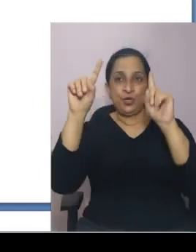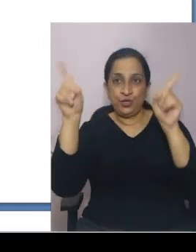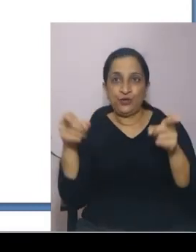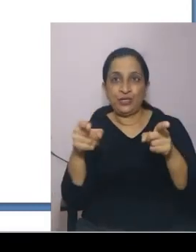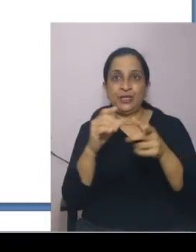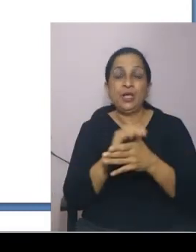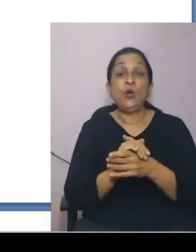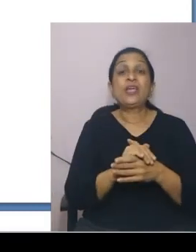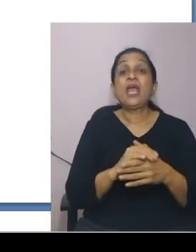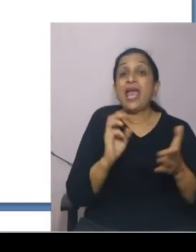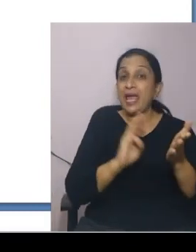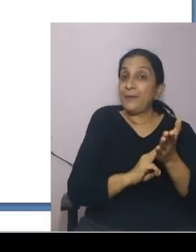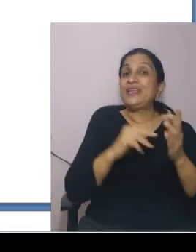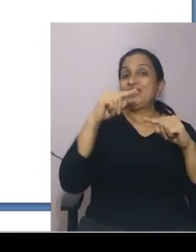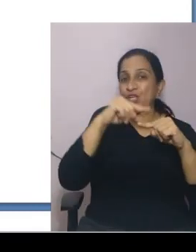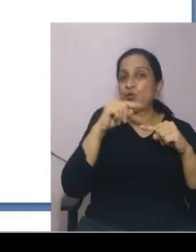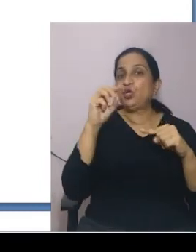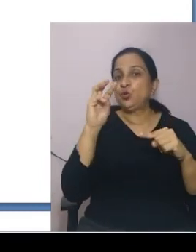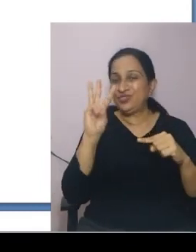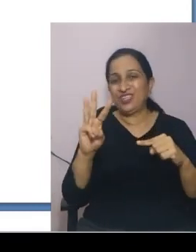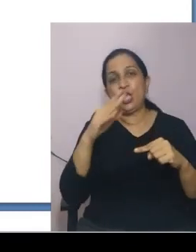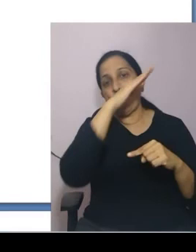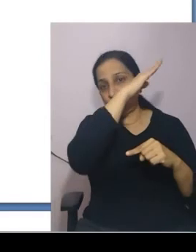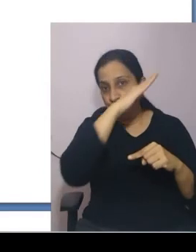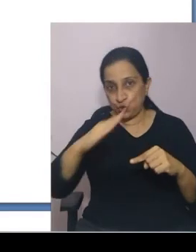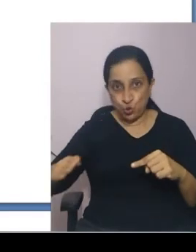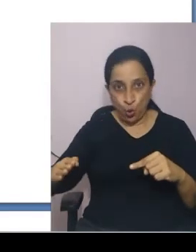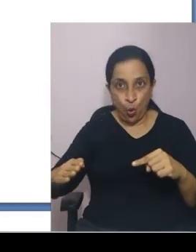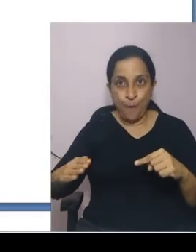got slope value as 3. So